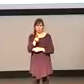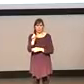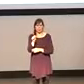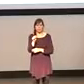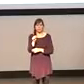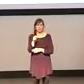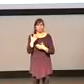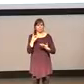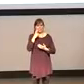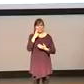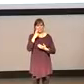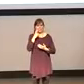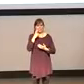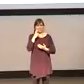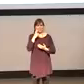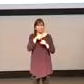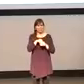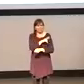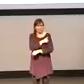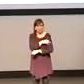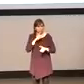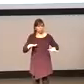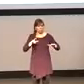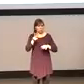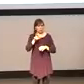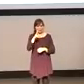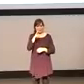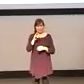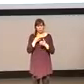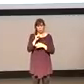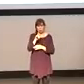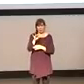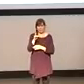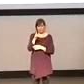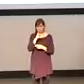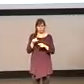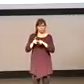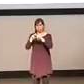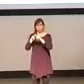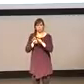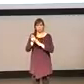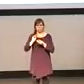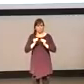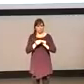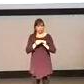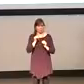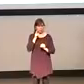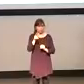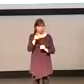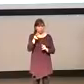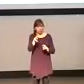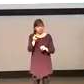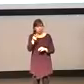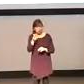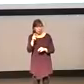and this just shows through July 7th, you can see the rapid uptick And if you're listening to the news, you're hearing that